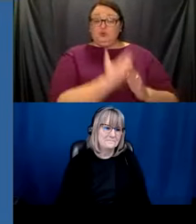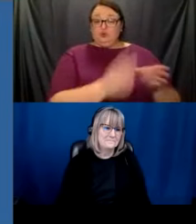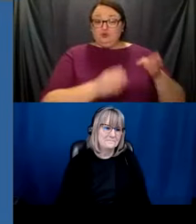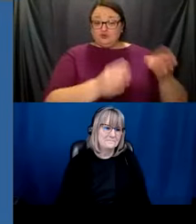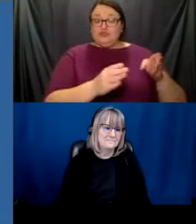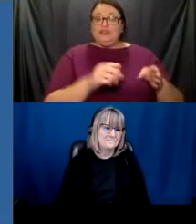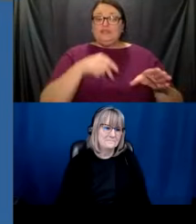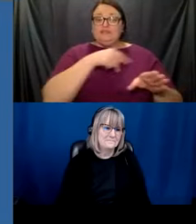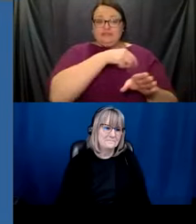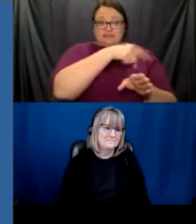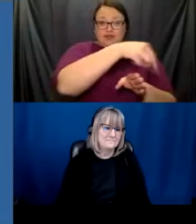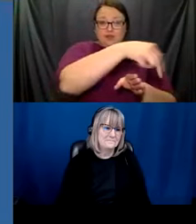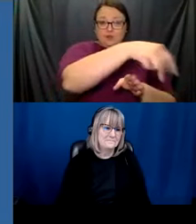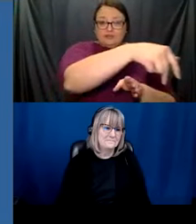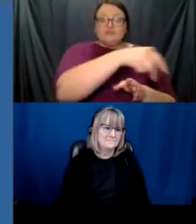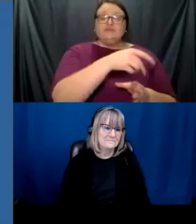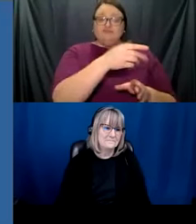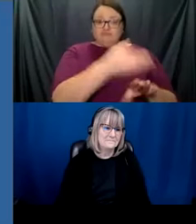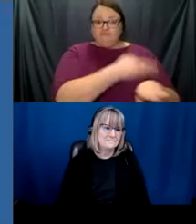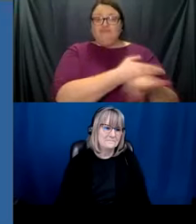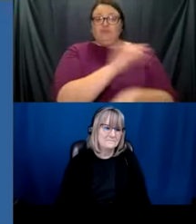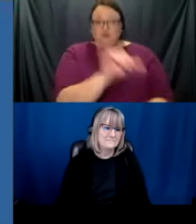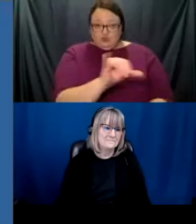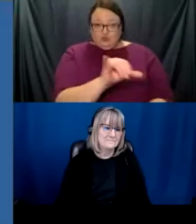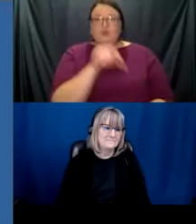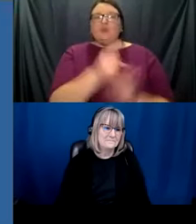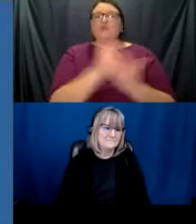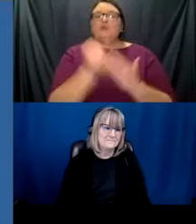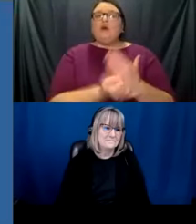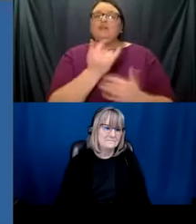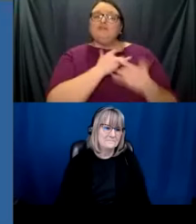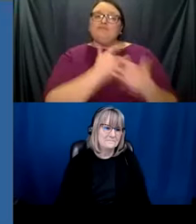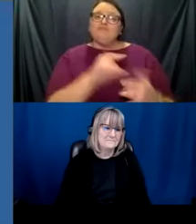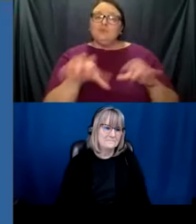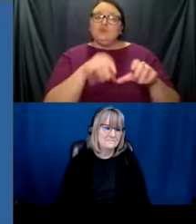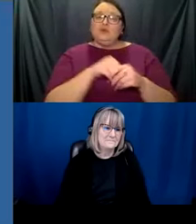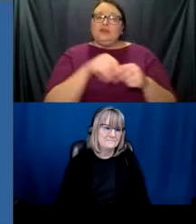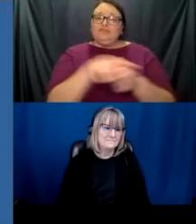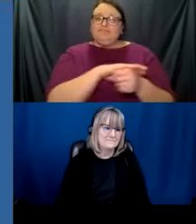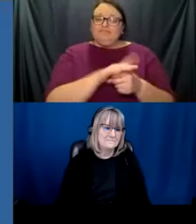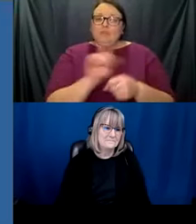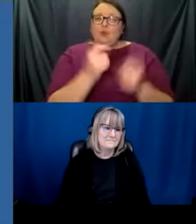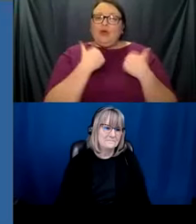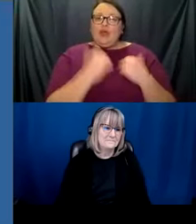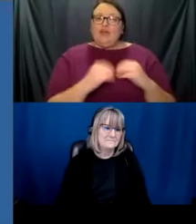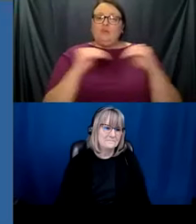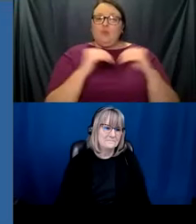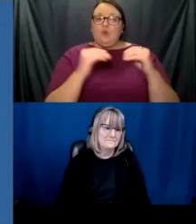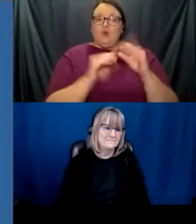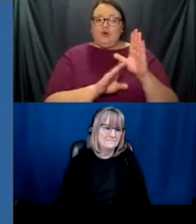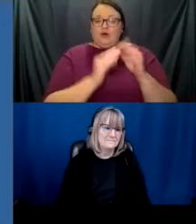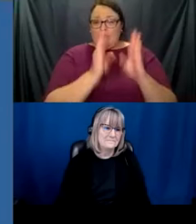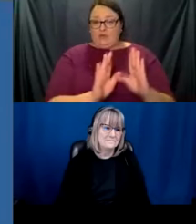sidewalks. We often do those projects in areas where there's more housing development with